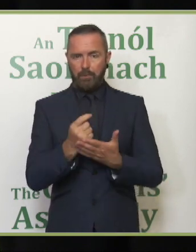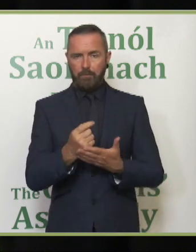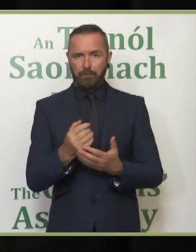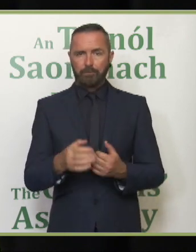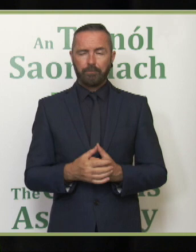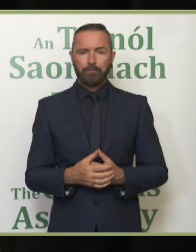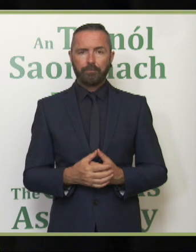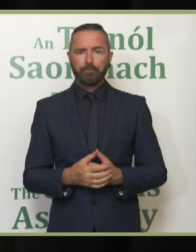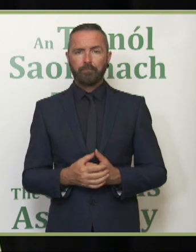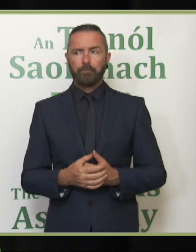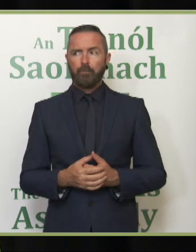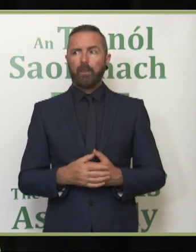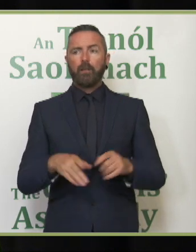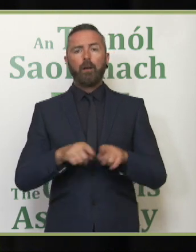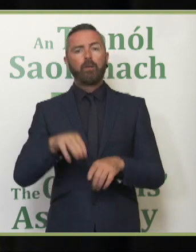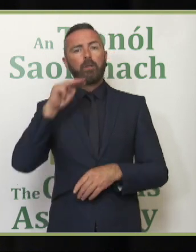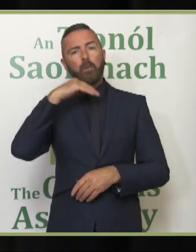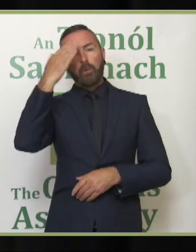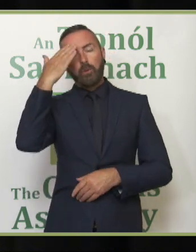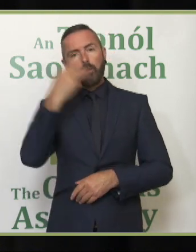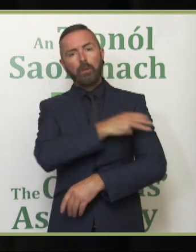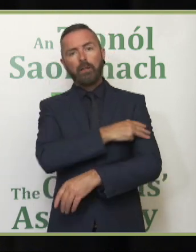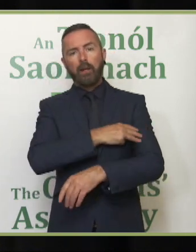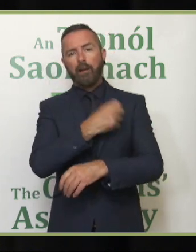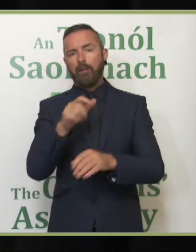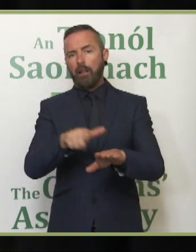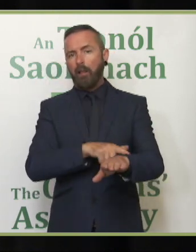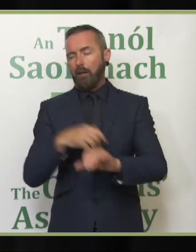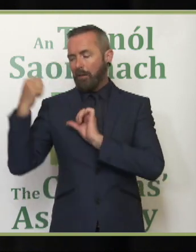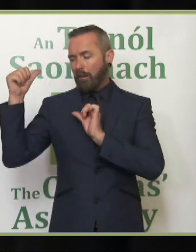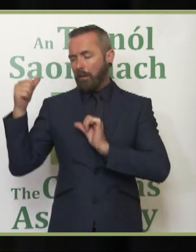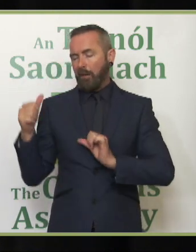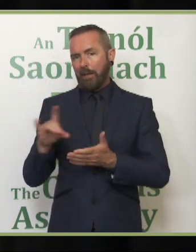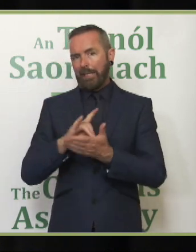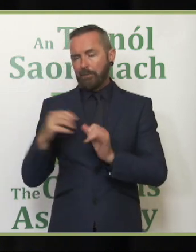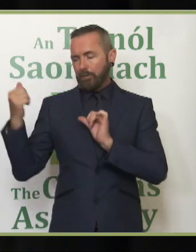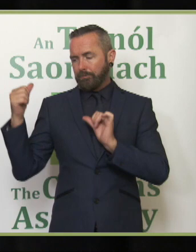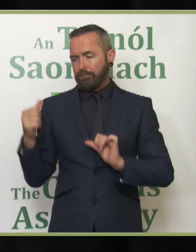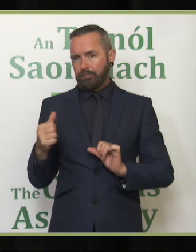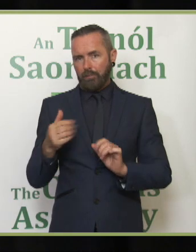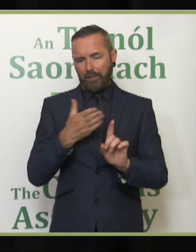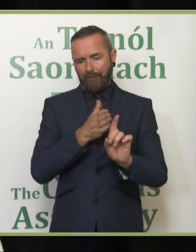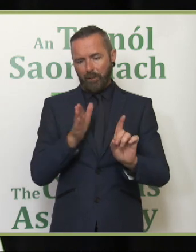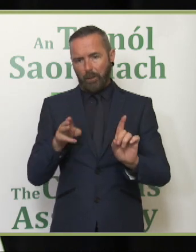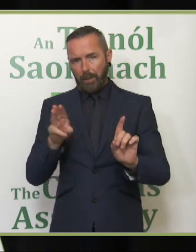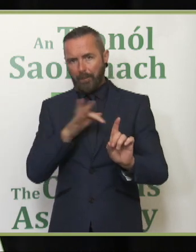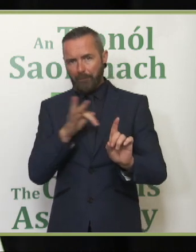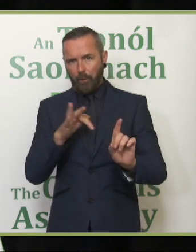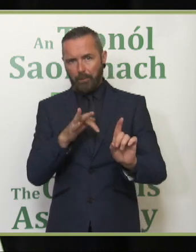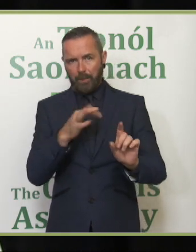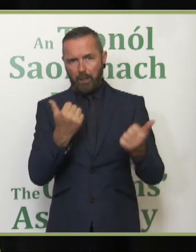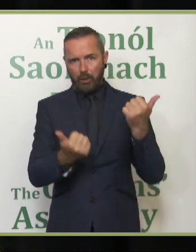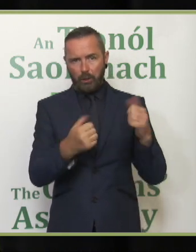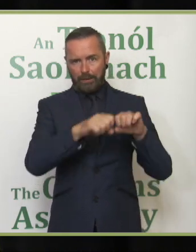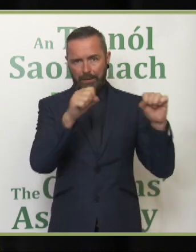It is also important to know that Garda Síochána have a long history in diverting people away from the criminal justice system. Reference was made earlier